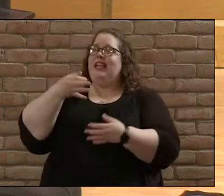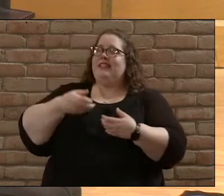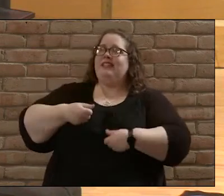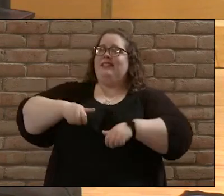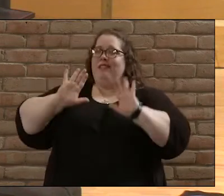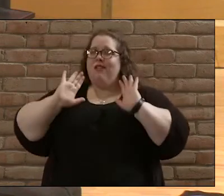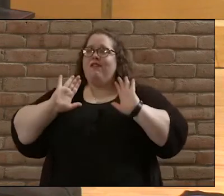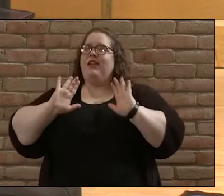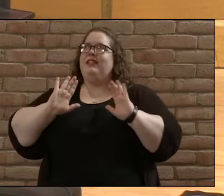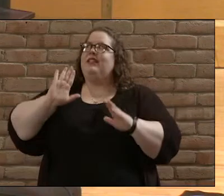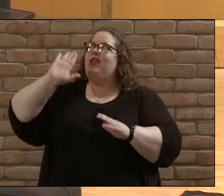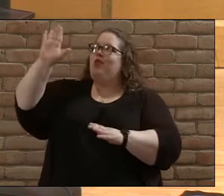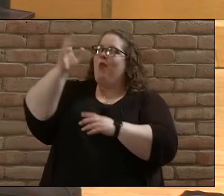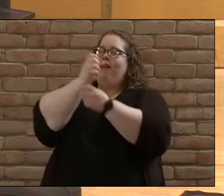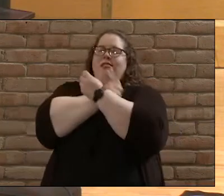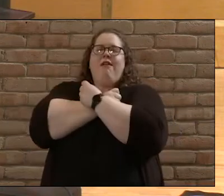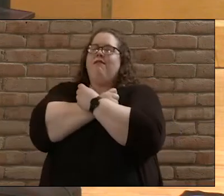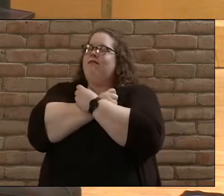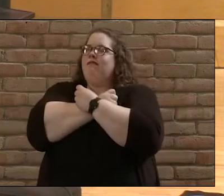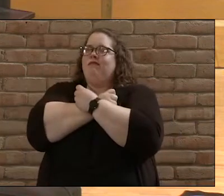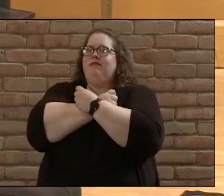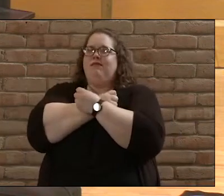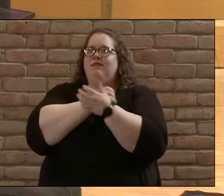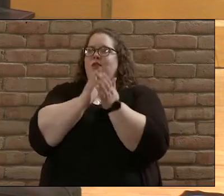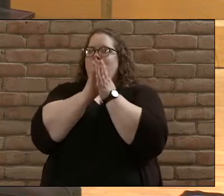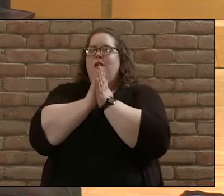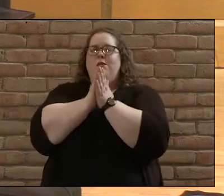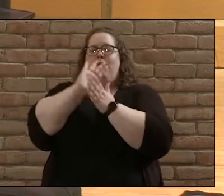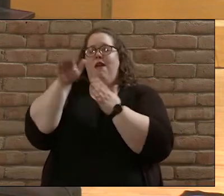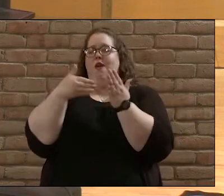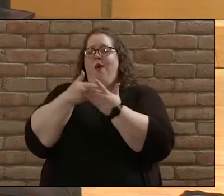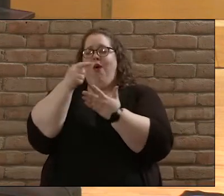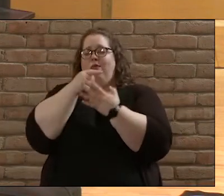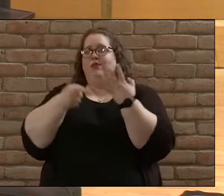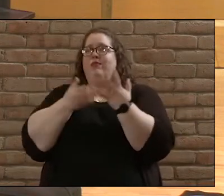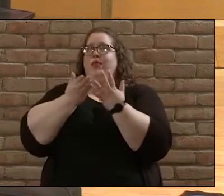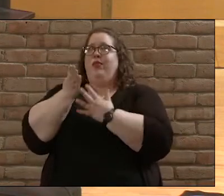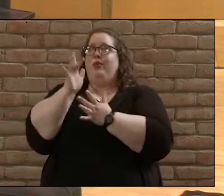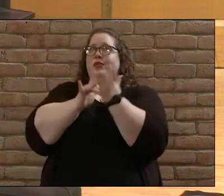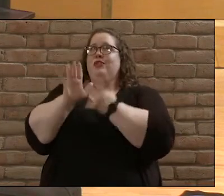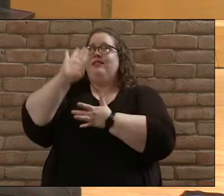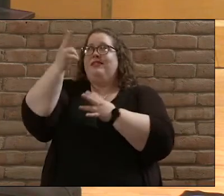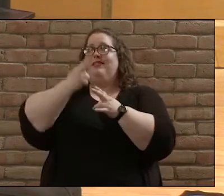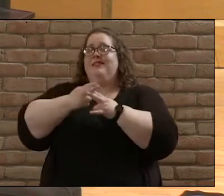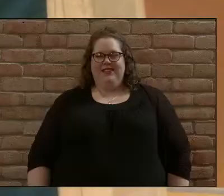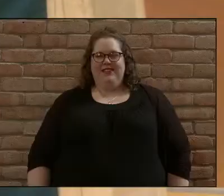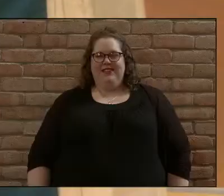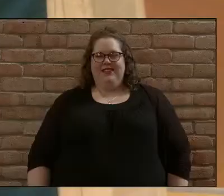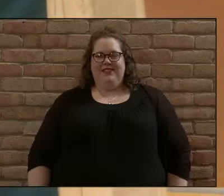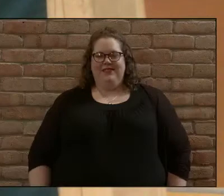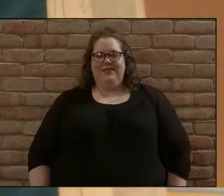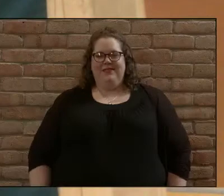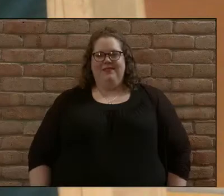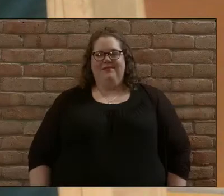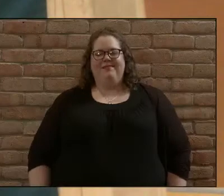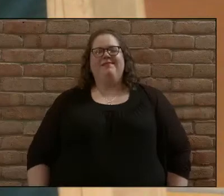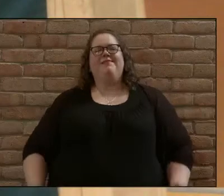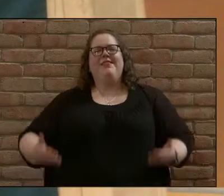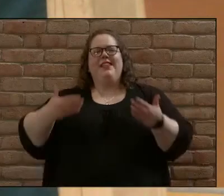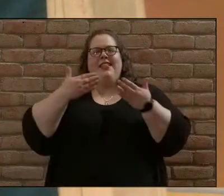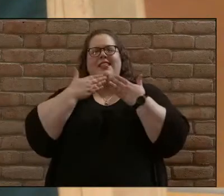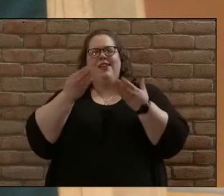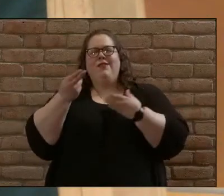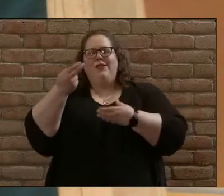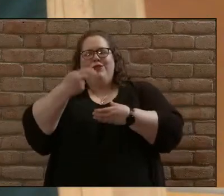the love that you have for us. We pray all of these things in Jesus' name. Amen. And thank you for joining with